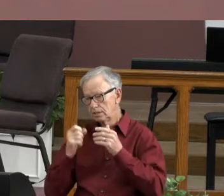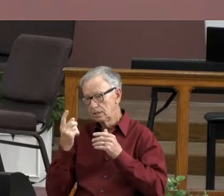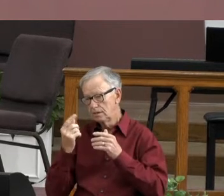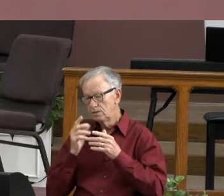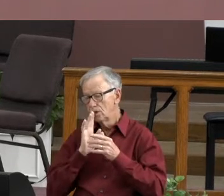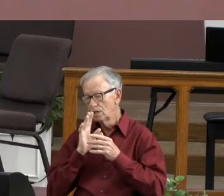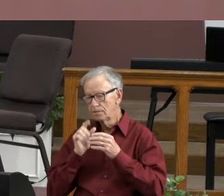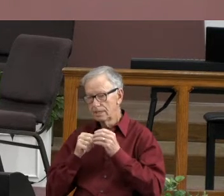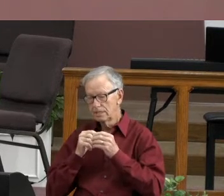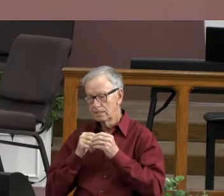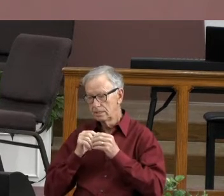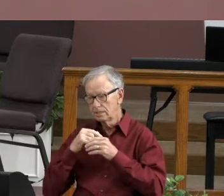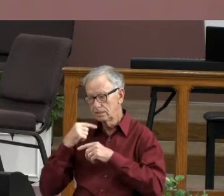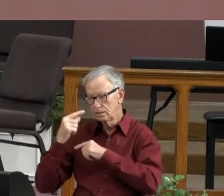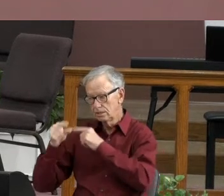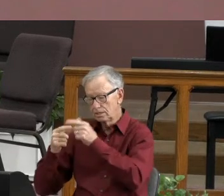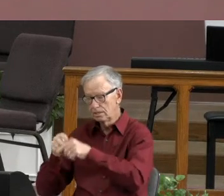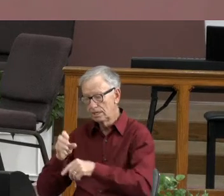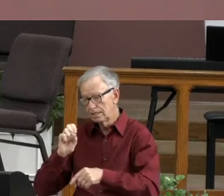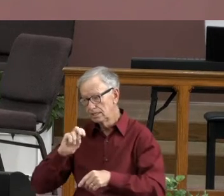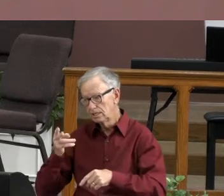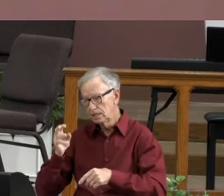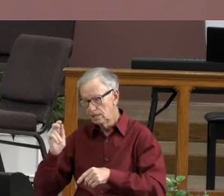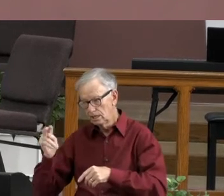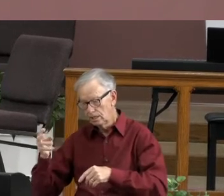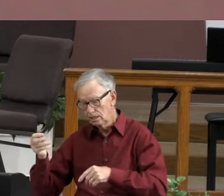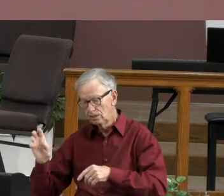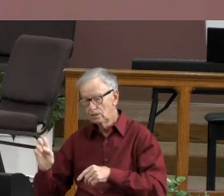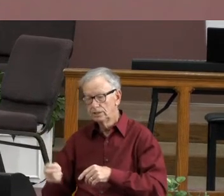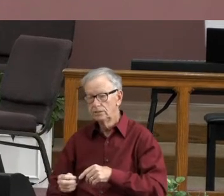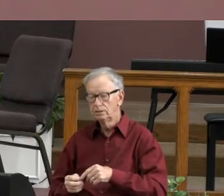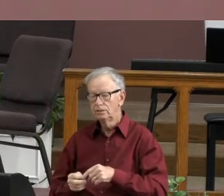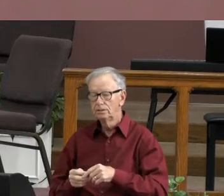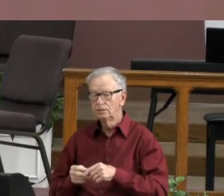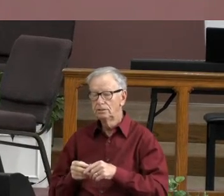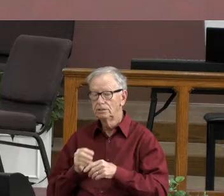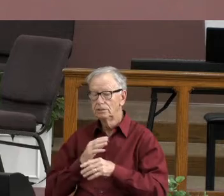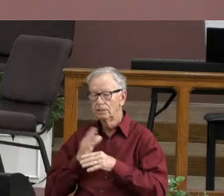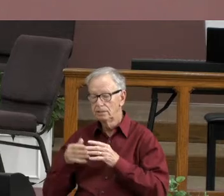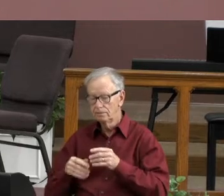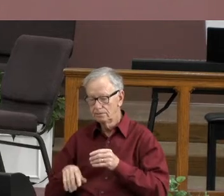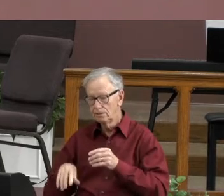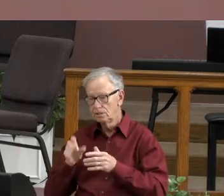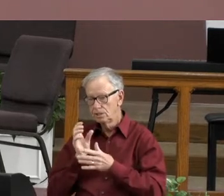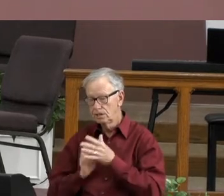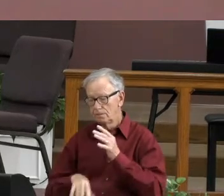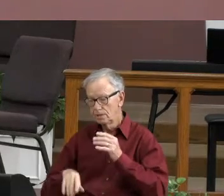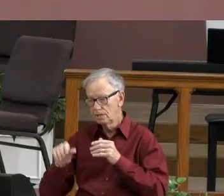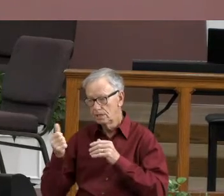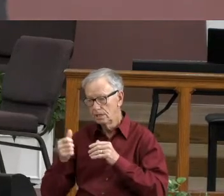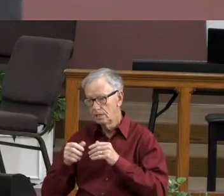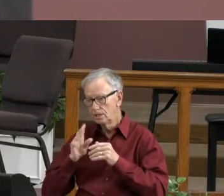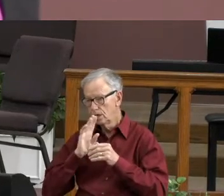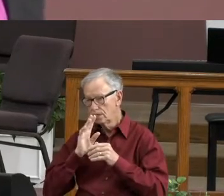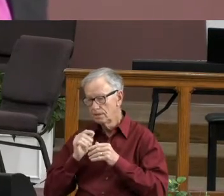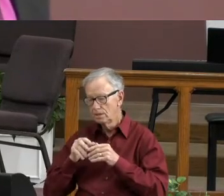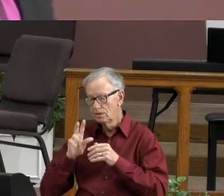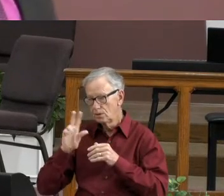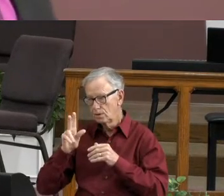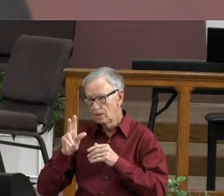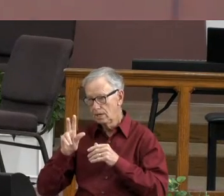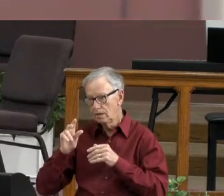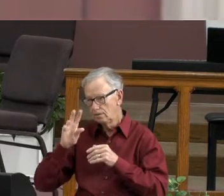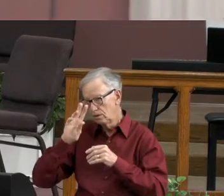of Shem. The end of chapter 10 gives us some of the descendants of the three of Noah's